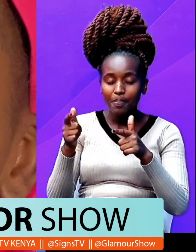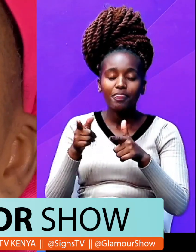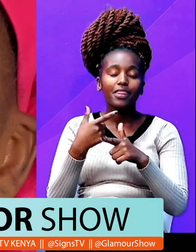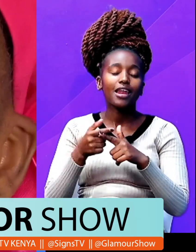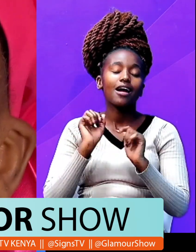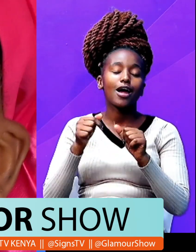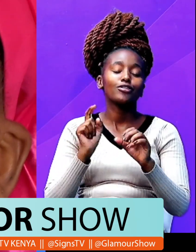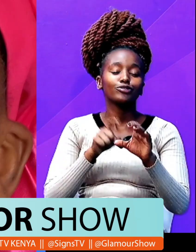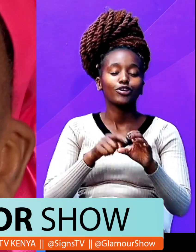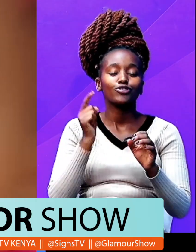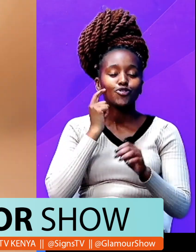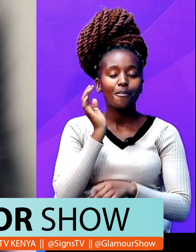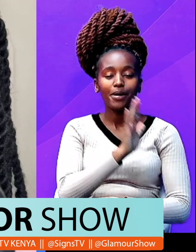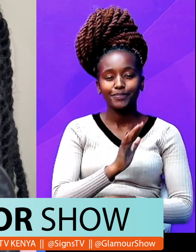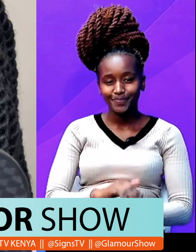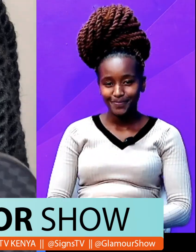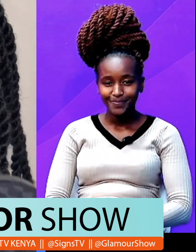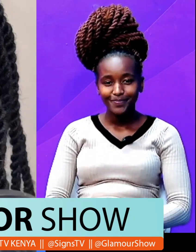location.